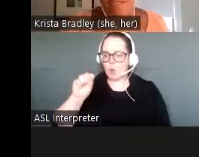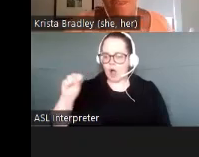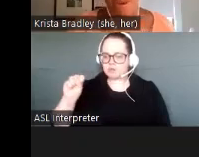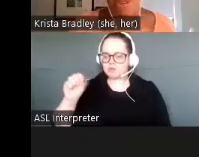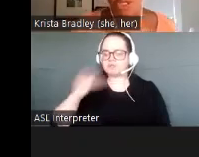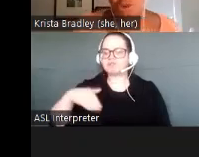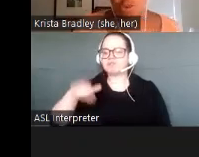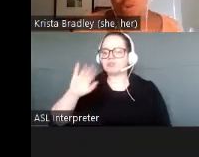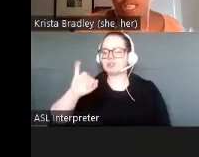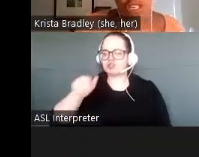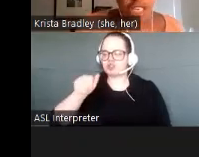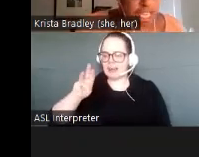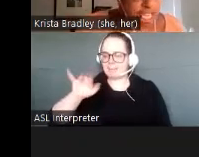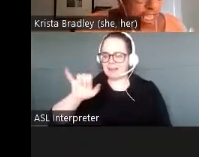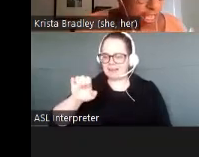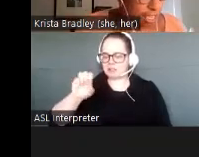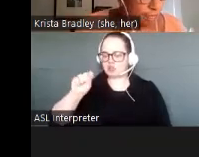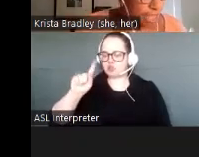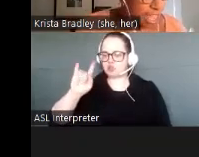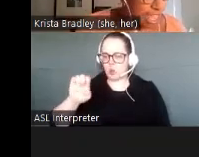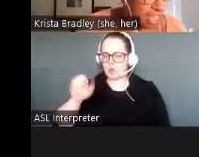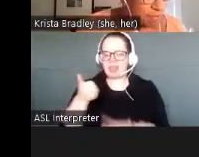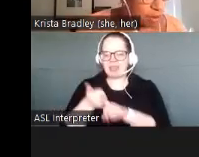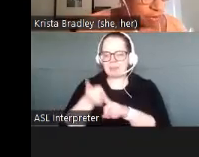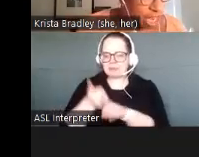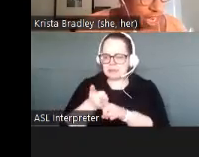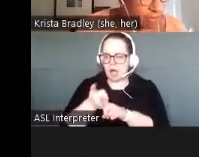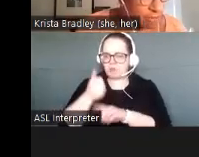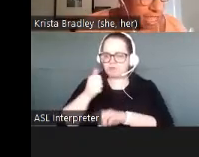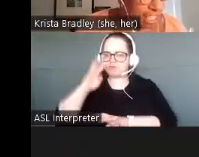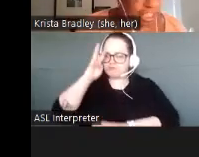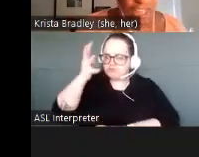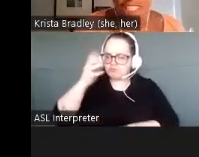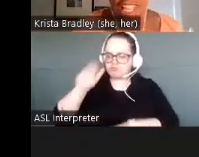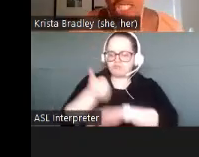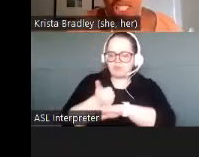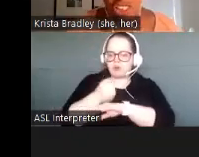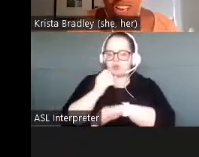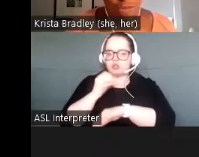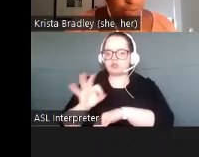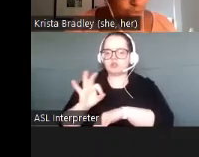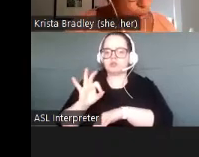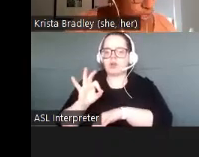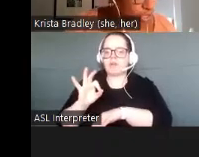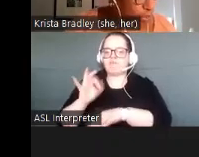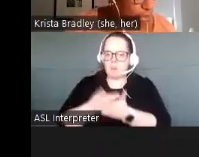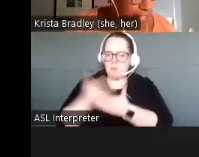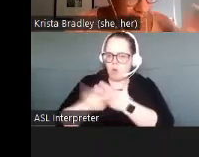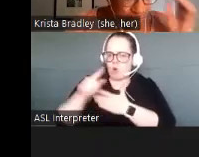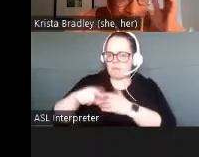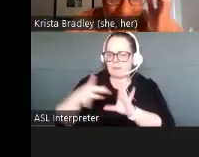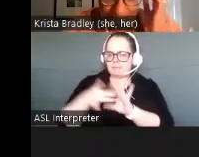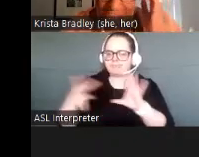co-founders of Compose Your Career, a program that they launched last year in partnership